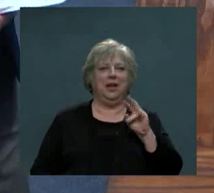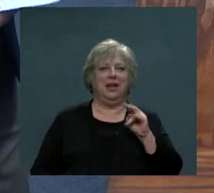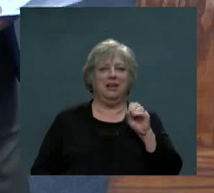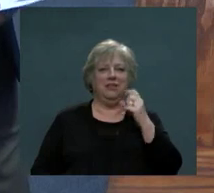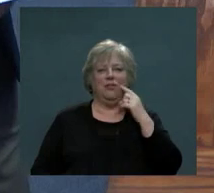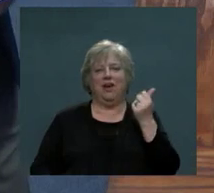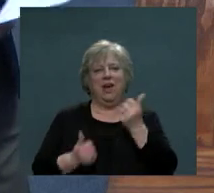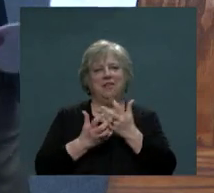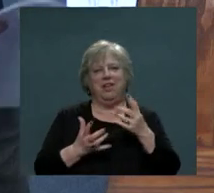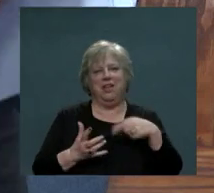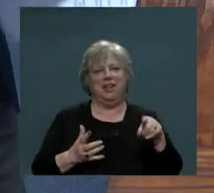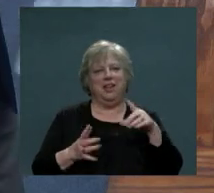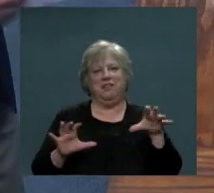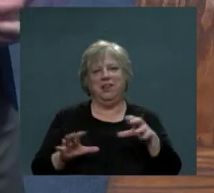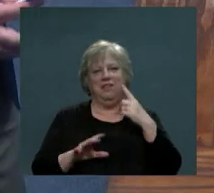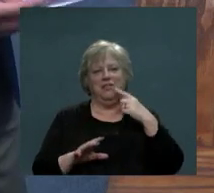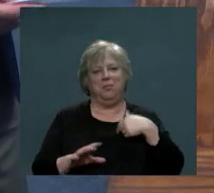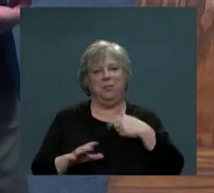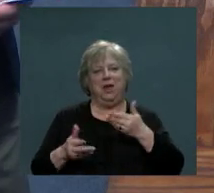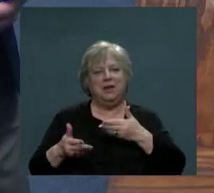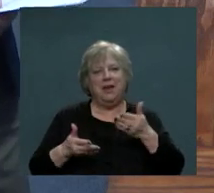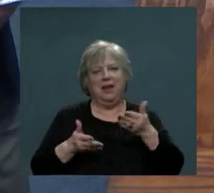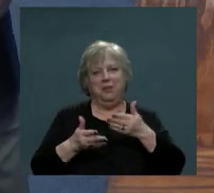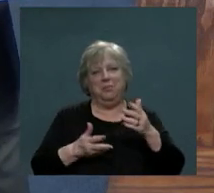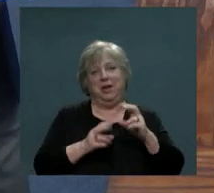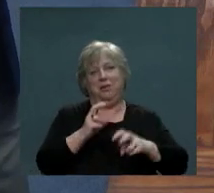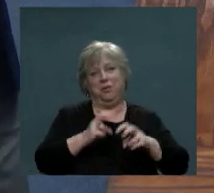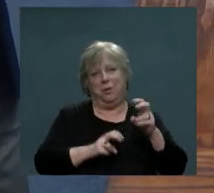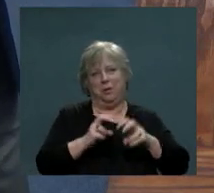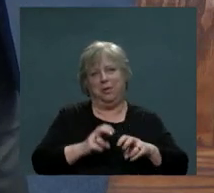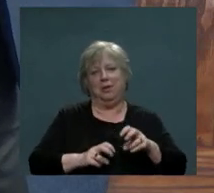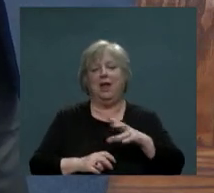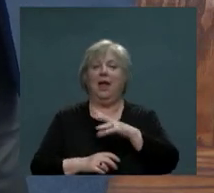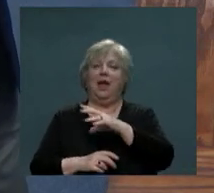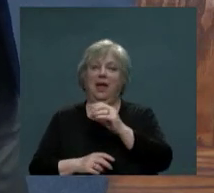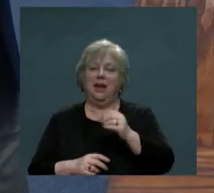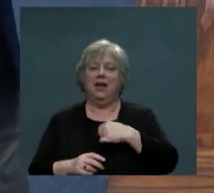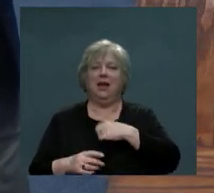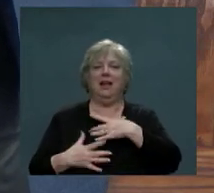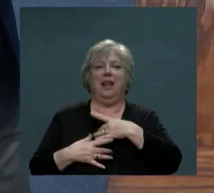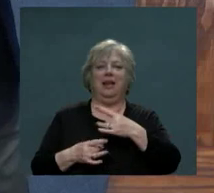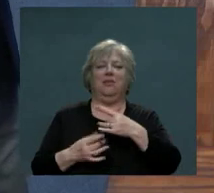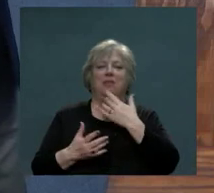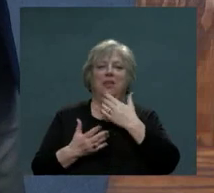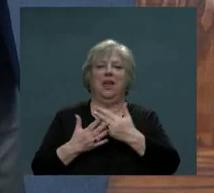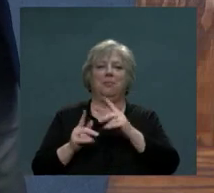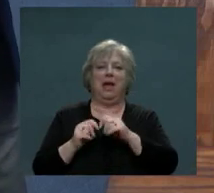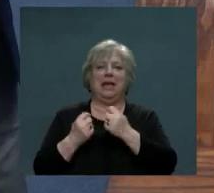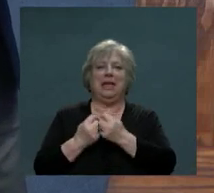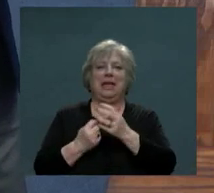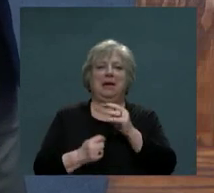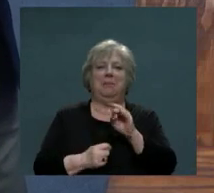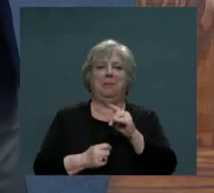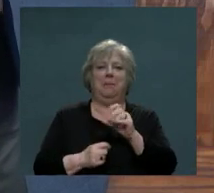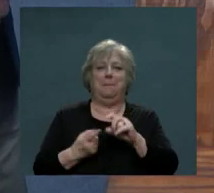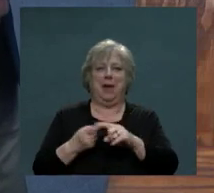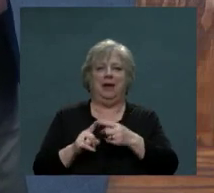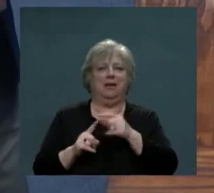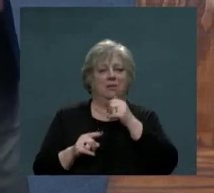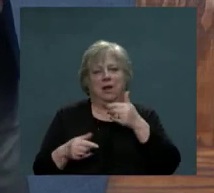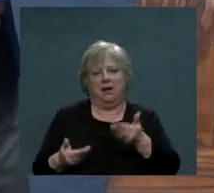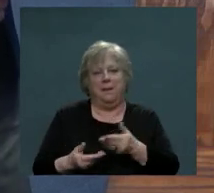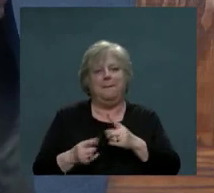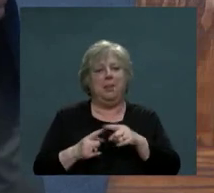that they've done for me, for taking me to the tournaments. And I'd also like to thank my teammates. They're not here, but they did a great